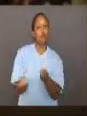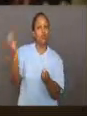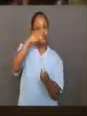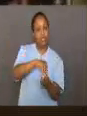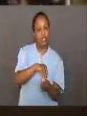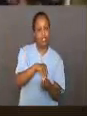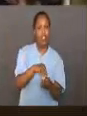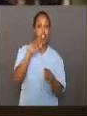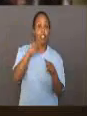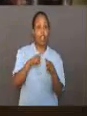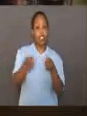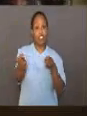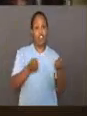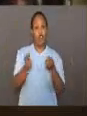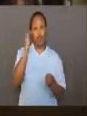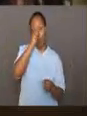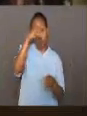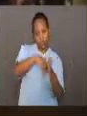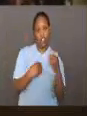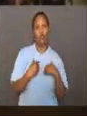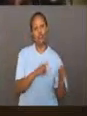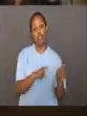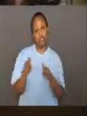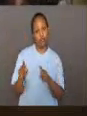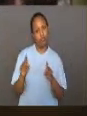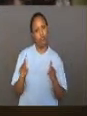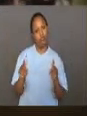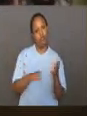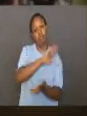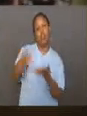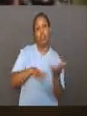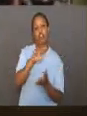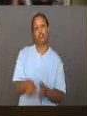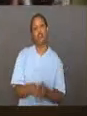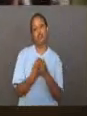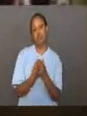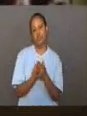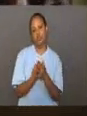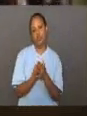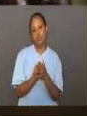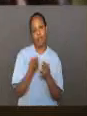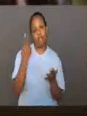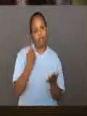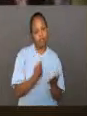had increased, and taxi drivers in Ethiopia went on strike.